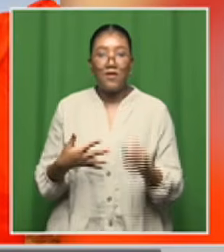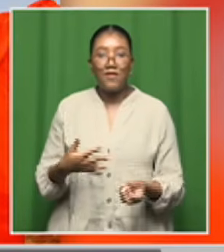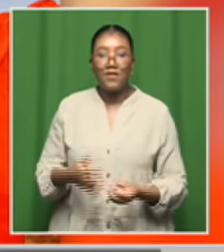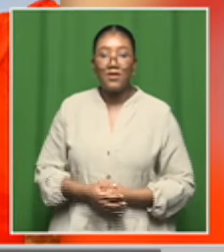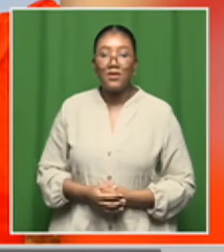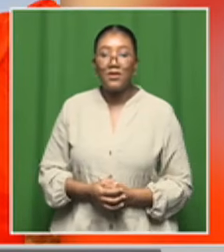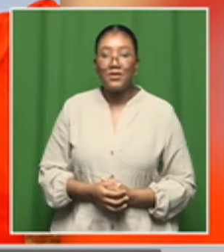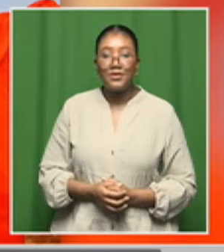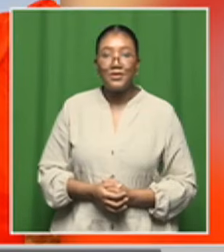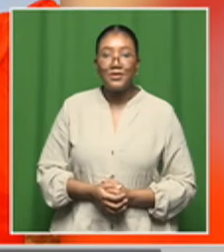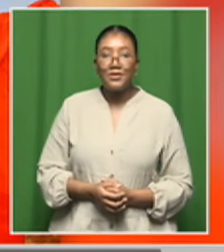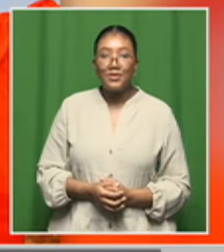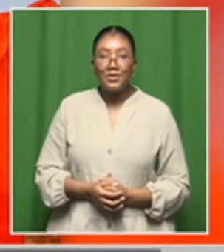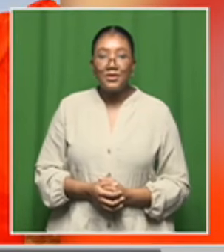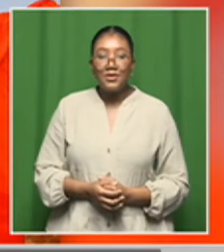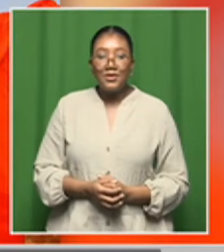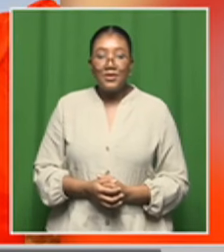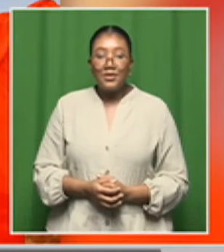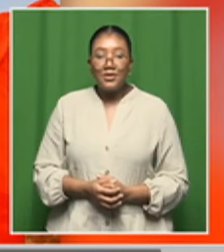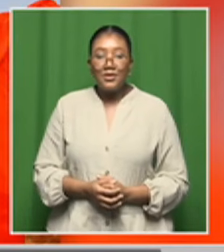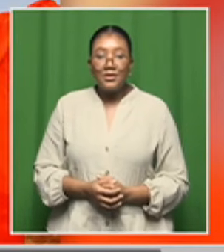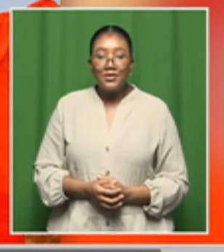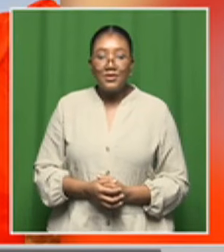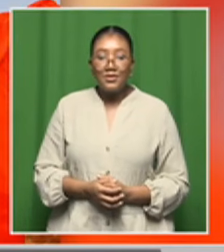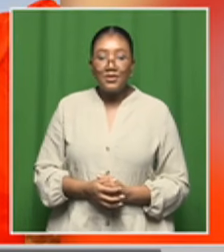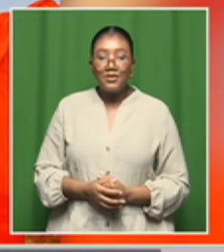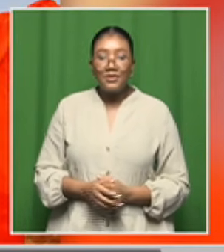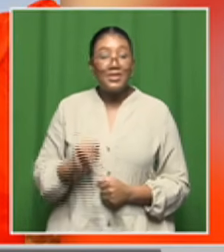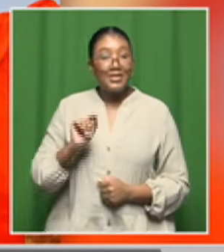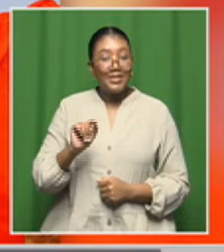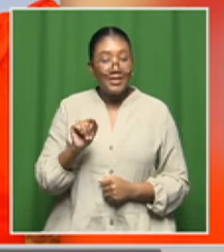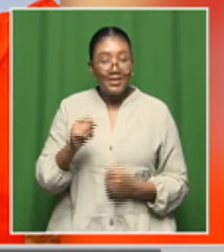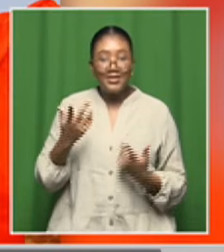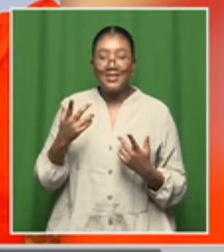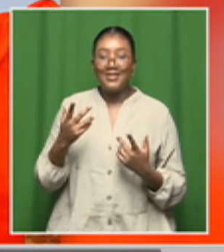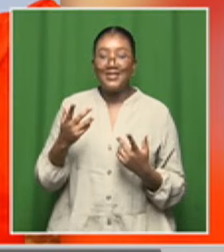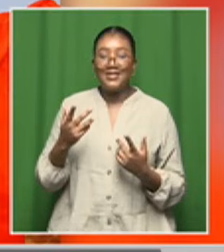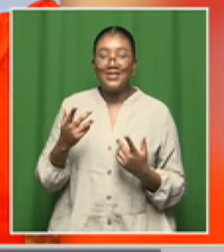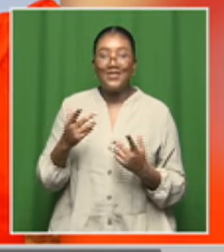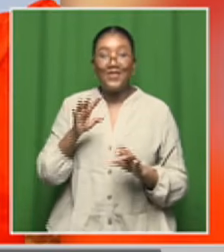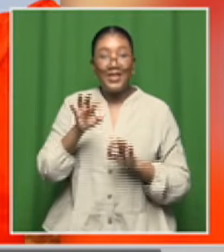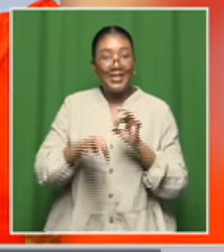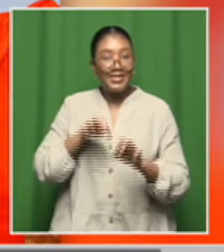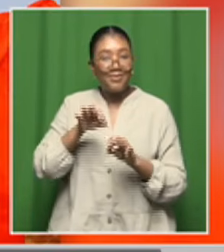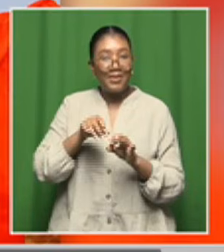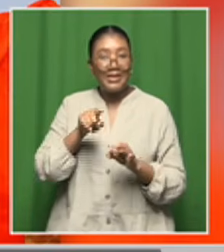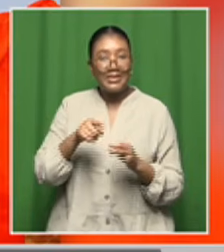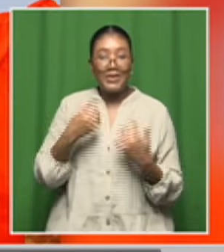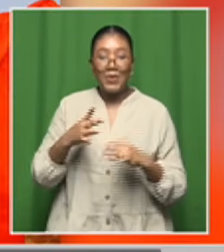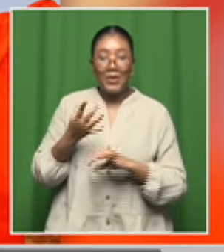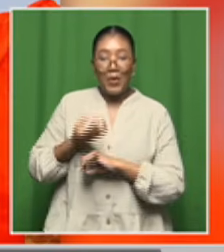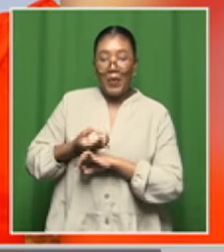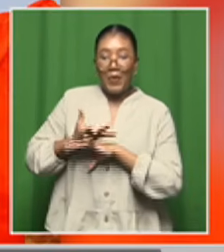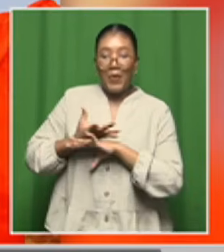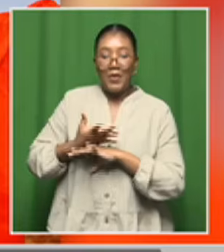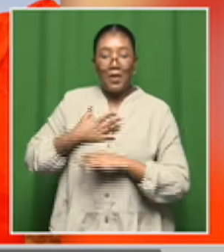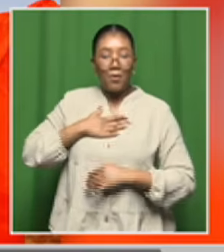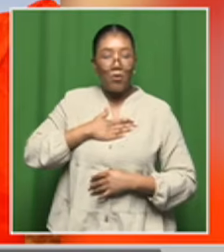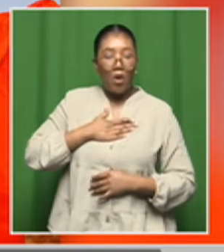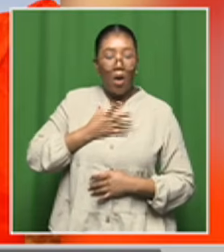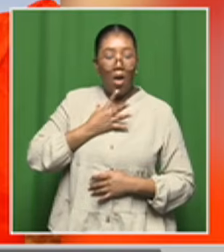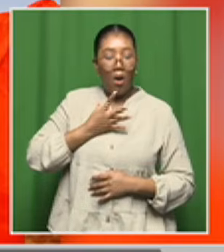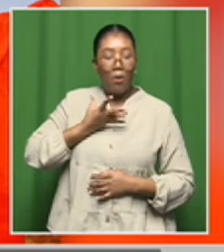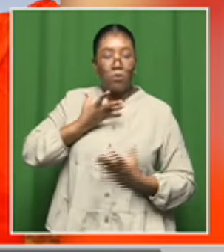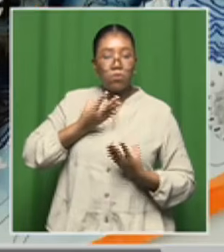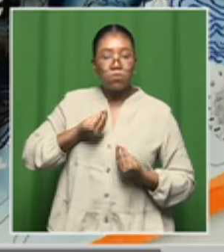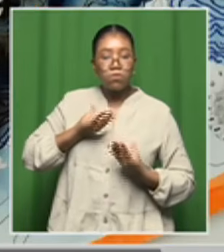that magical property. Yes. I mean, beyond that magical property that you alluded to, I mean, obviously it's luxury as well. And it's also about